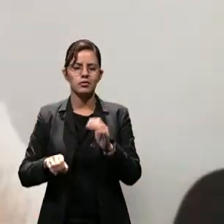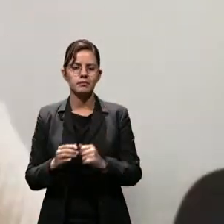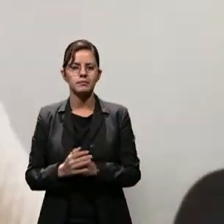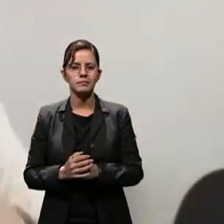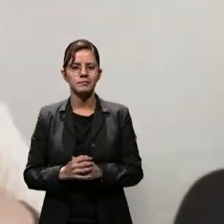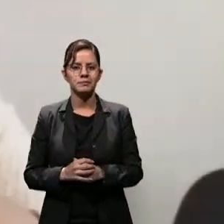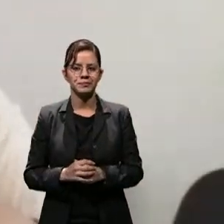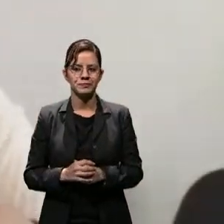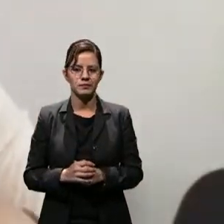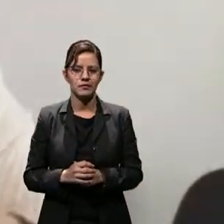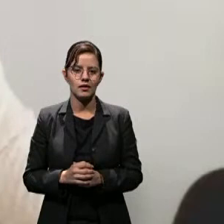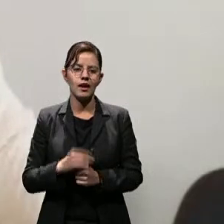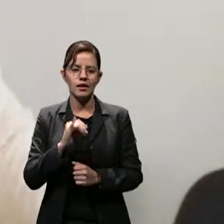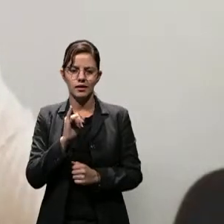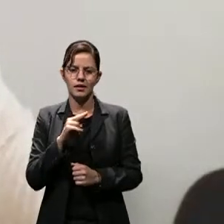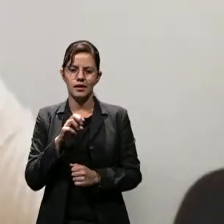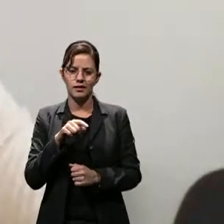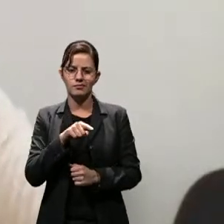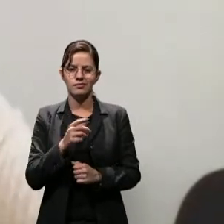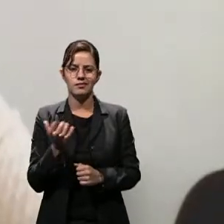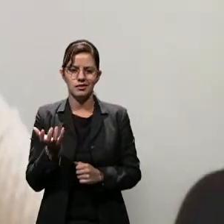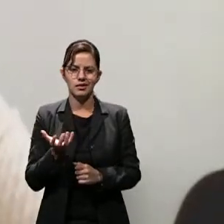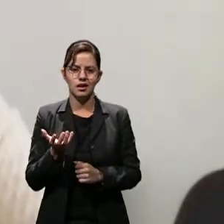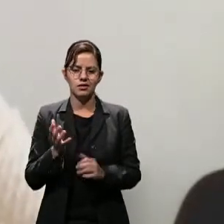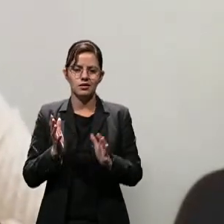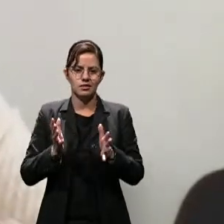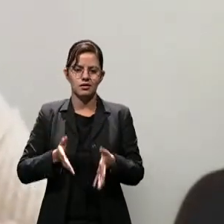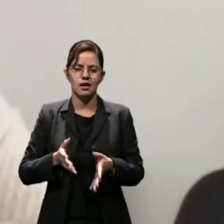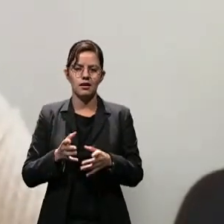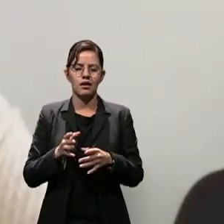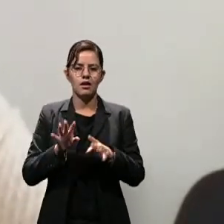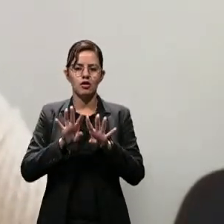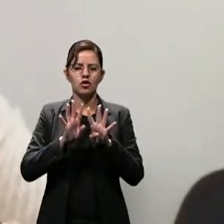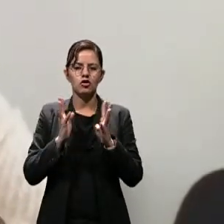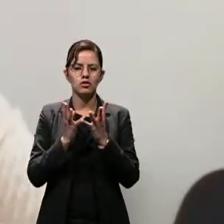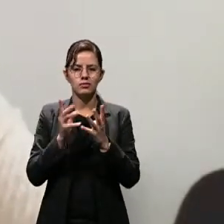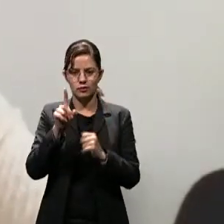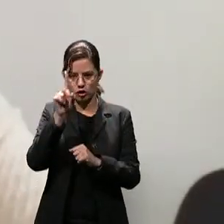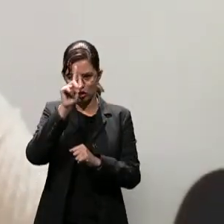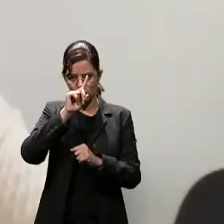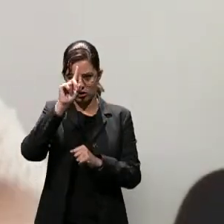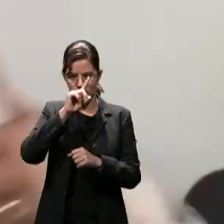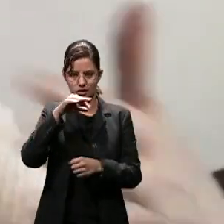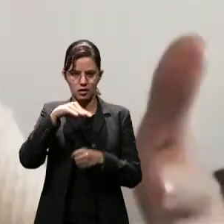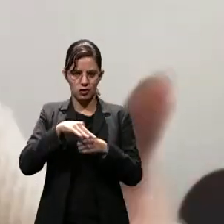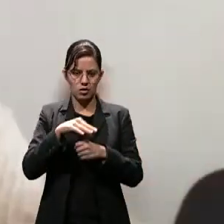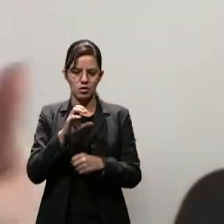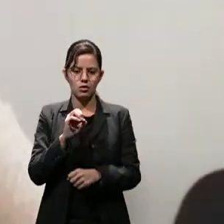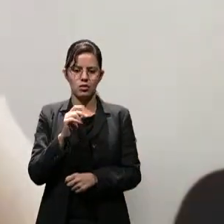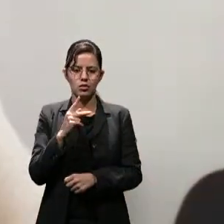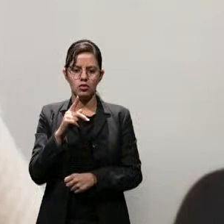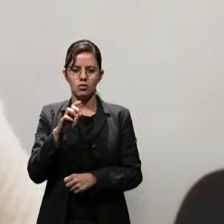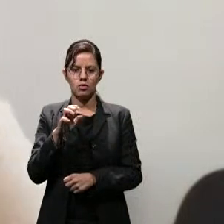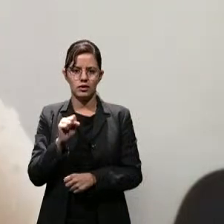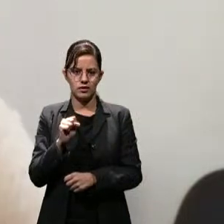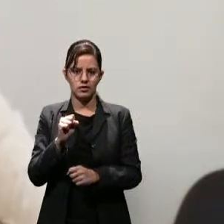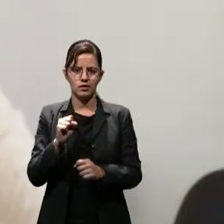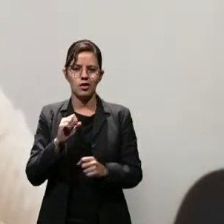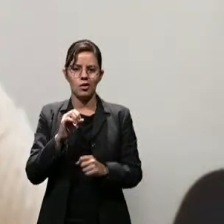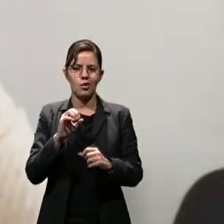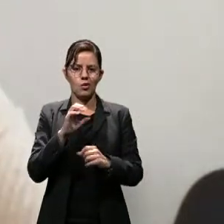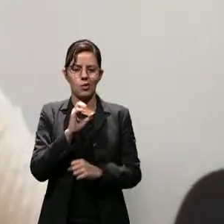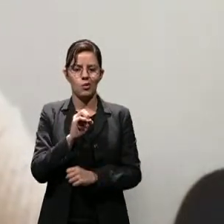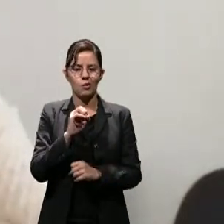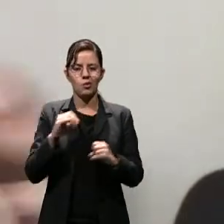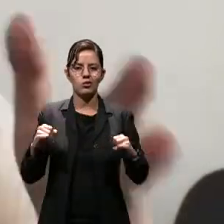Like, for example, we have done this, and the INE has done this for the electoral councils of the